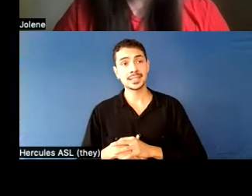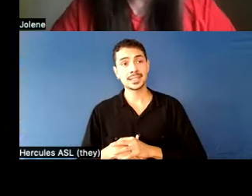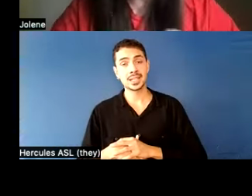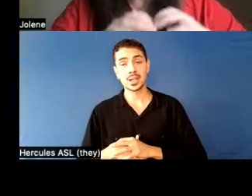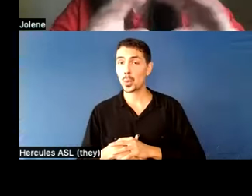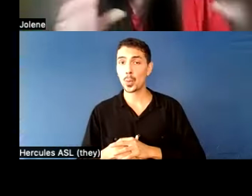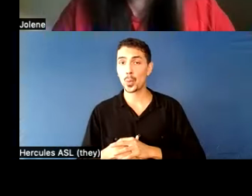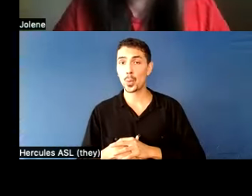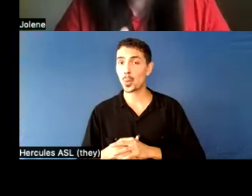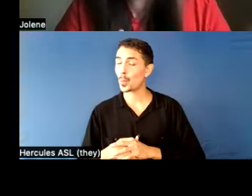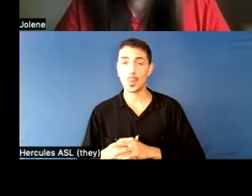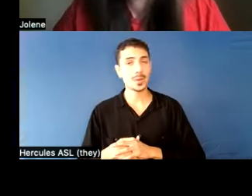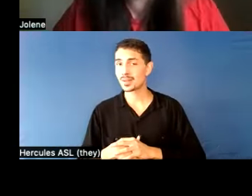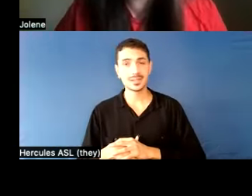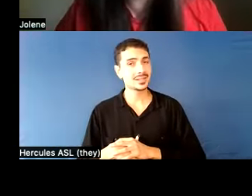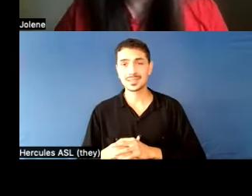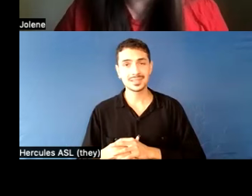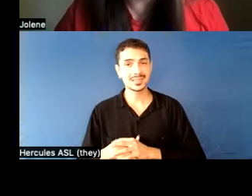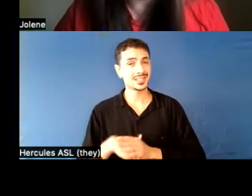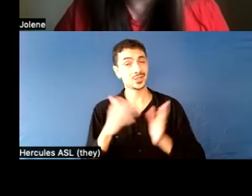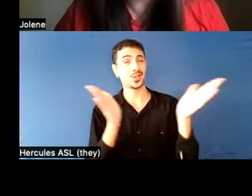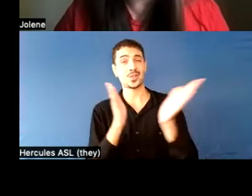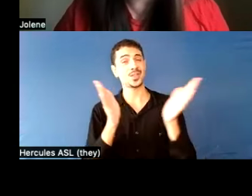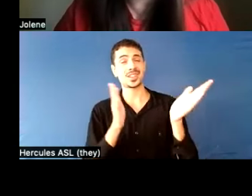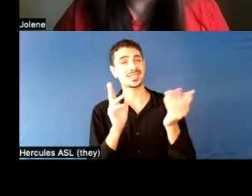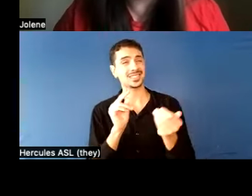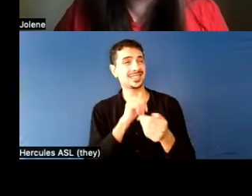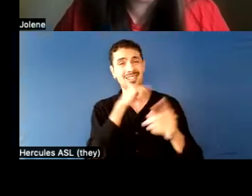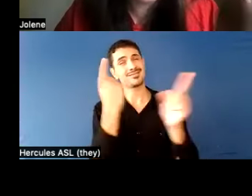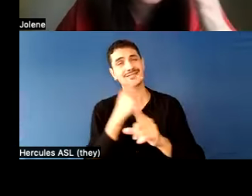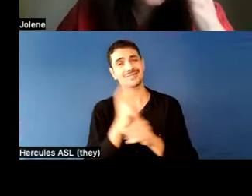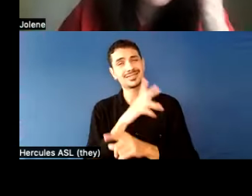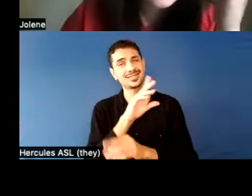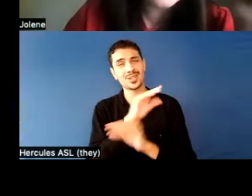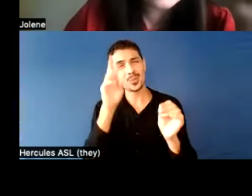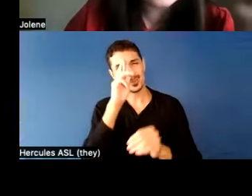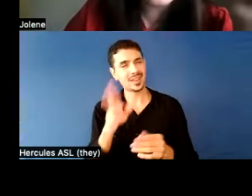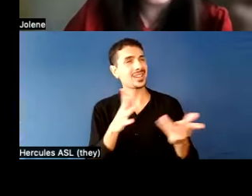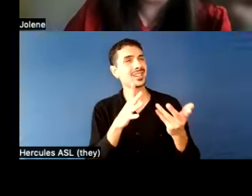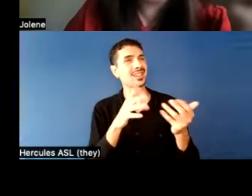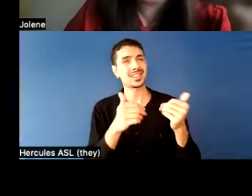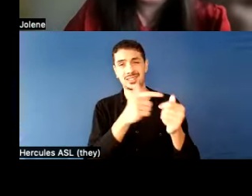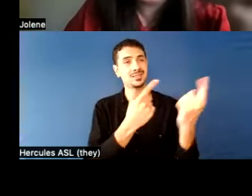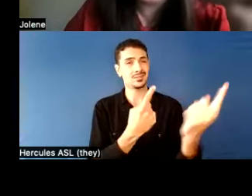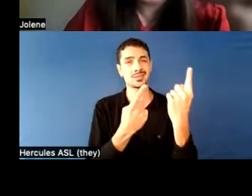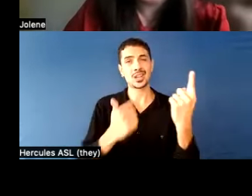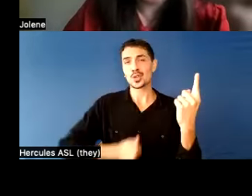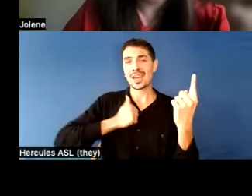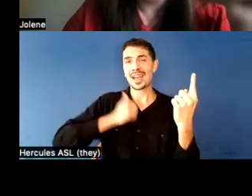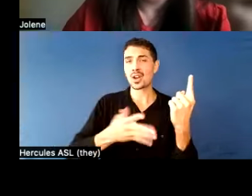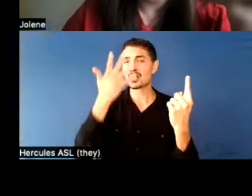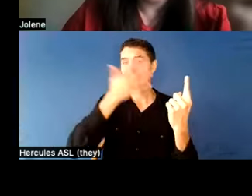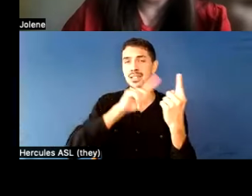and not really creating a system that is going to meet the needs of survivors, of most survivors. So